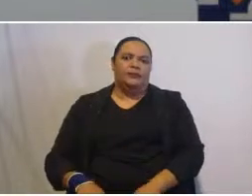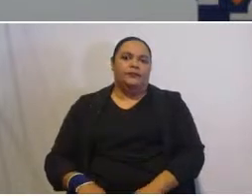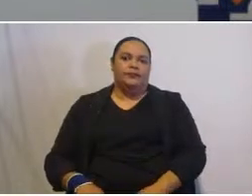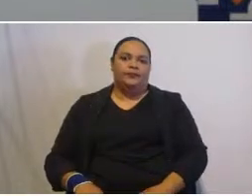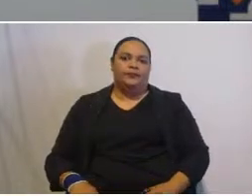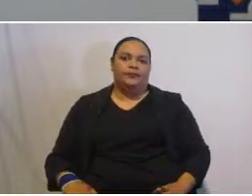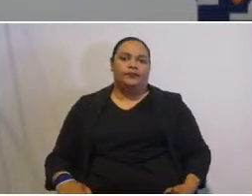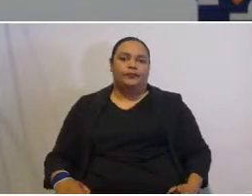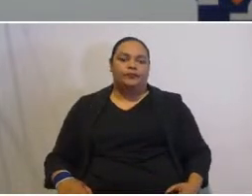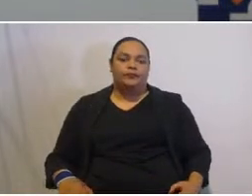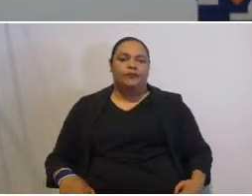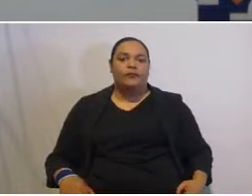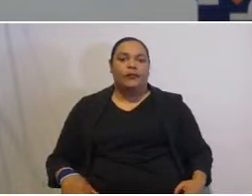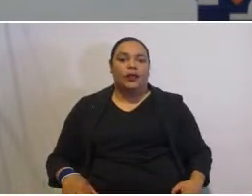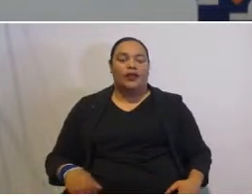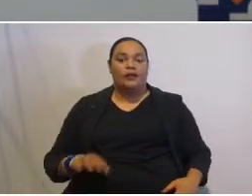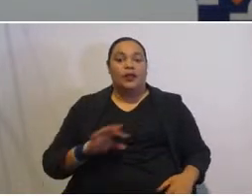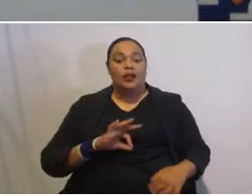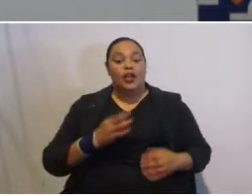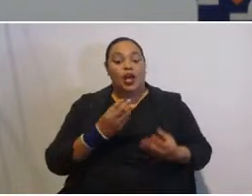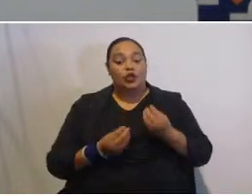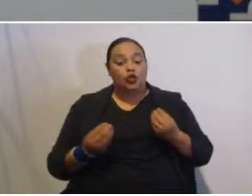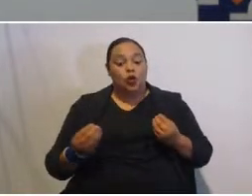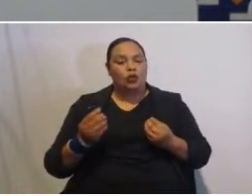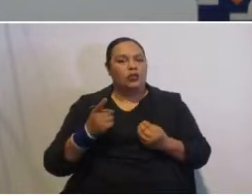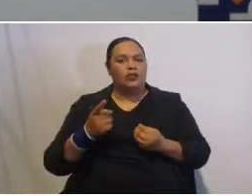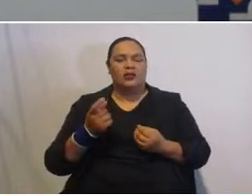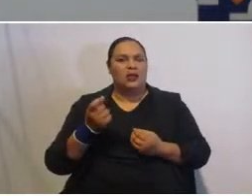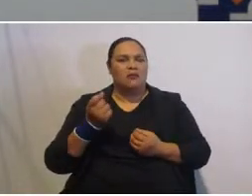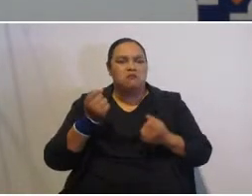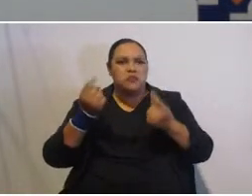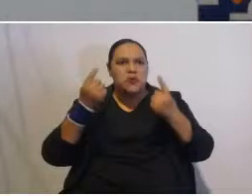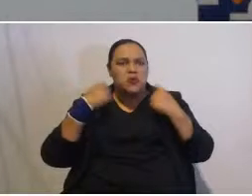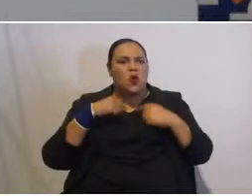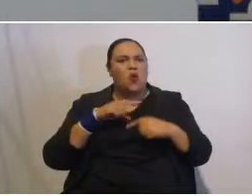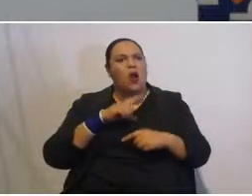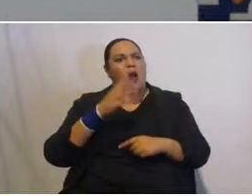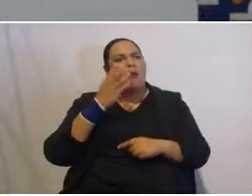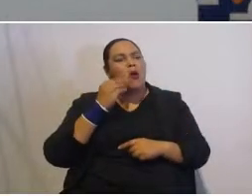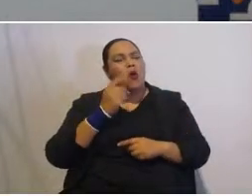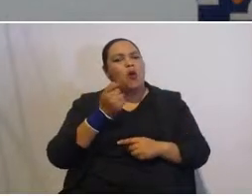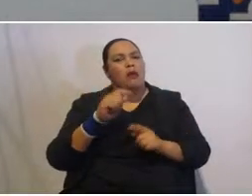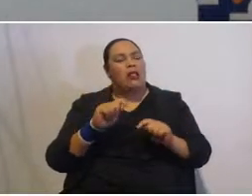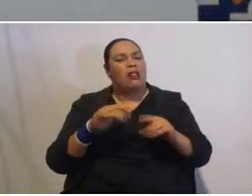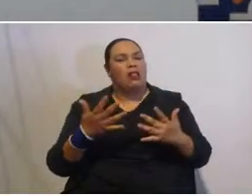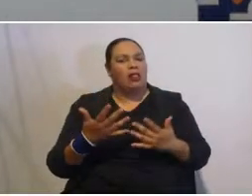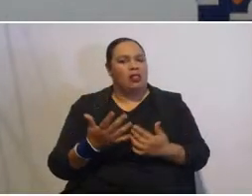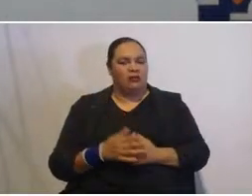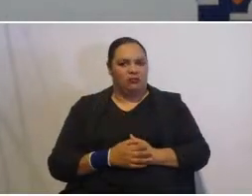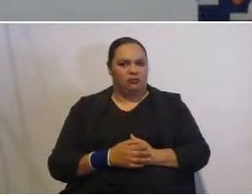And another thing, our grandchildren, they can't understand why don't have the money.